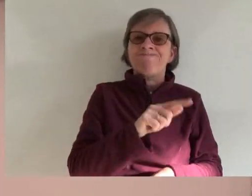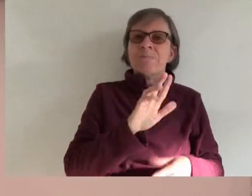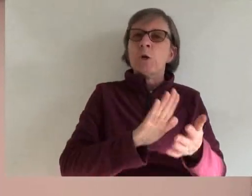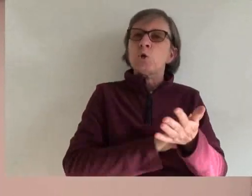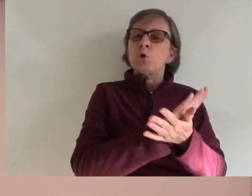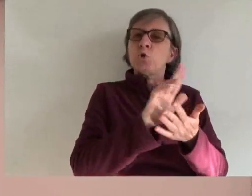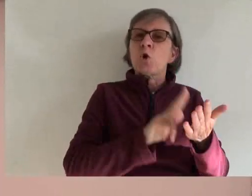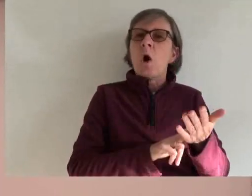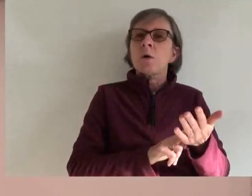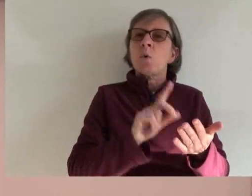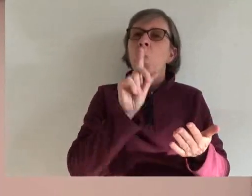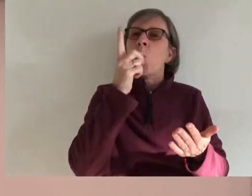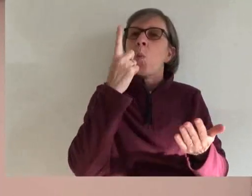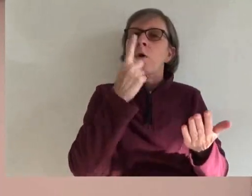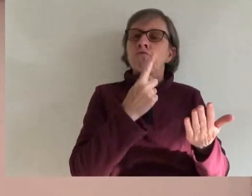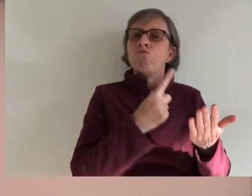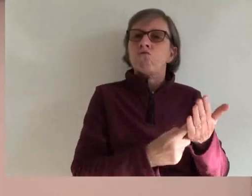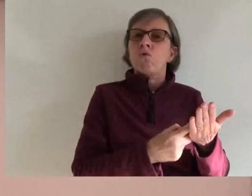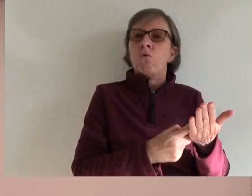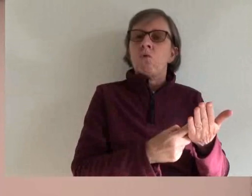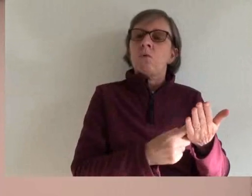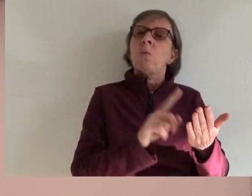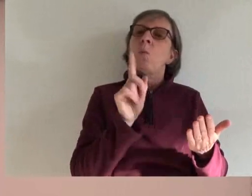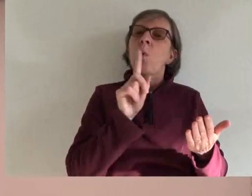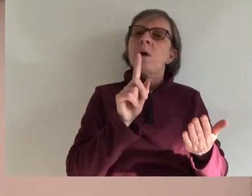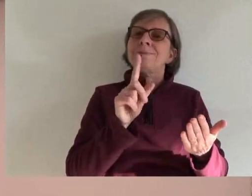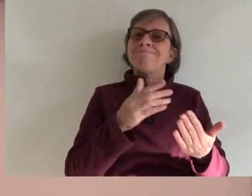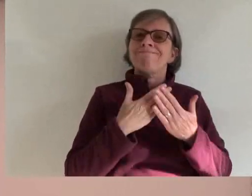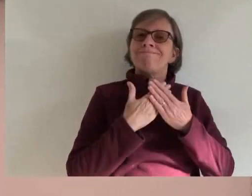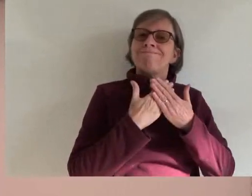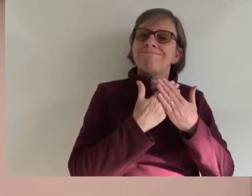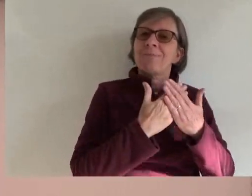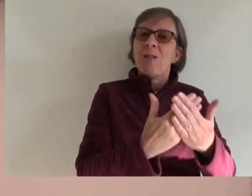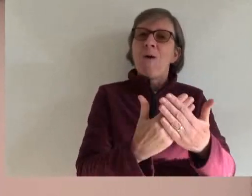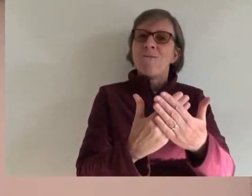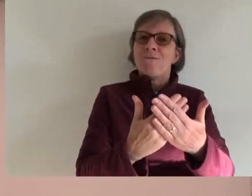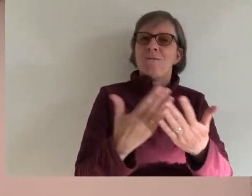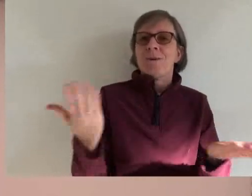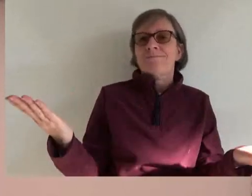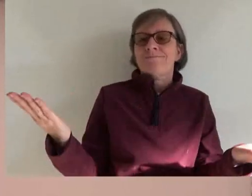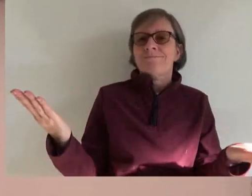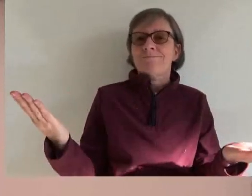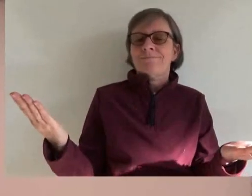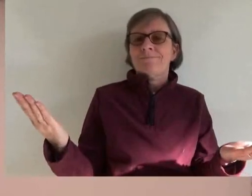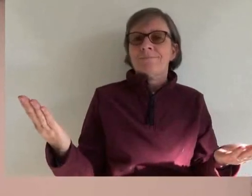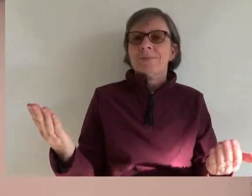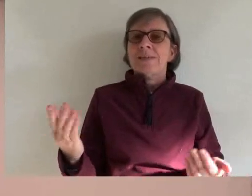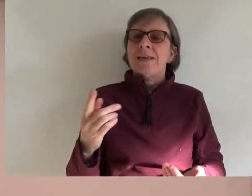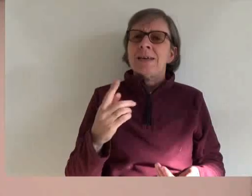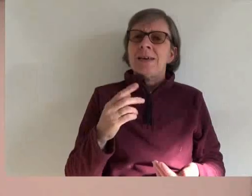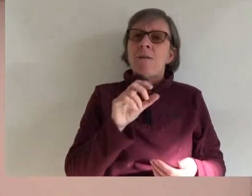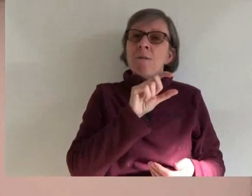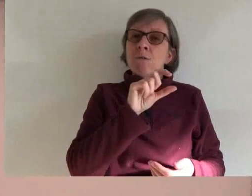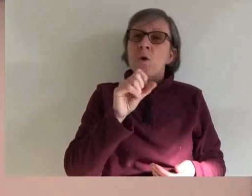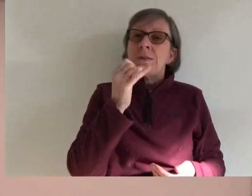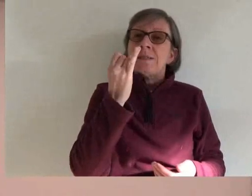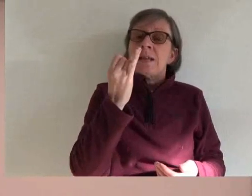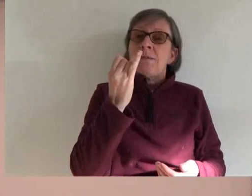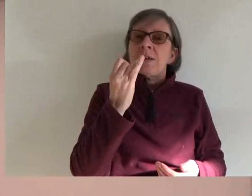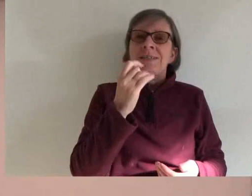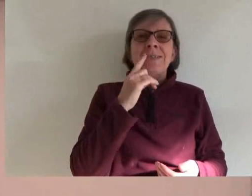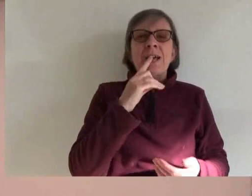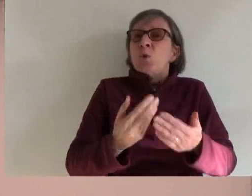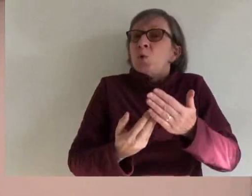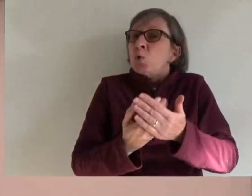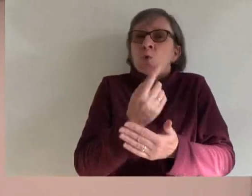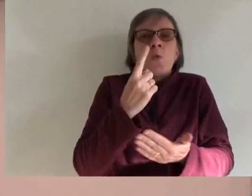rule, the commandment of love. In verse 7, he says, "Dear friends, I am not